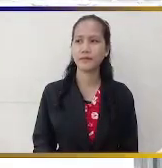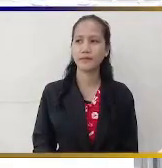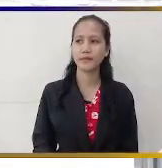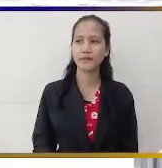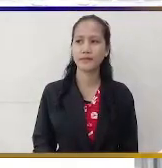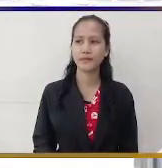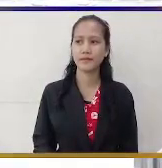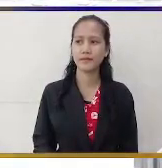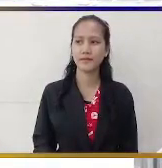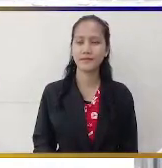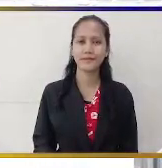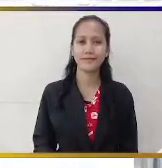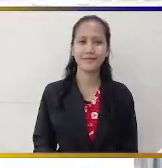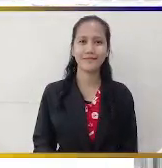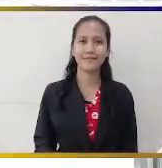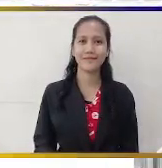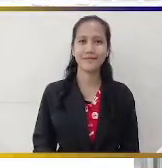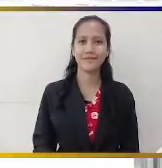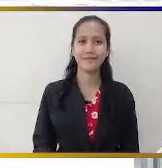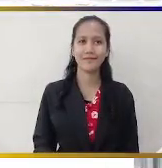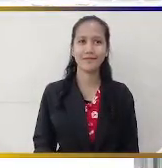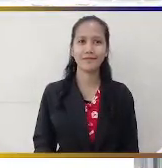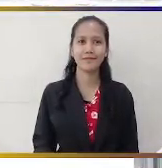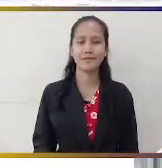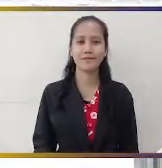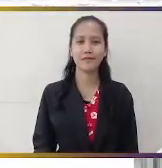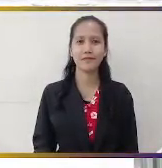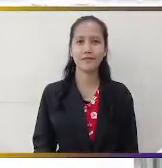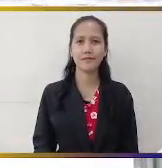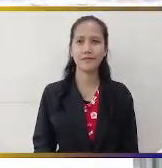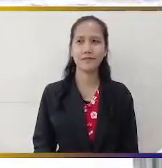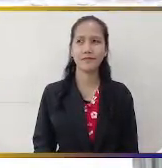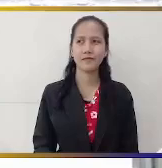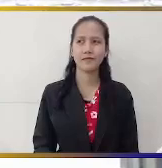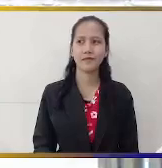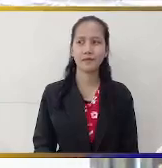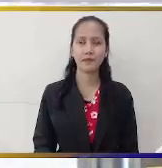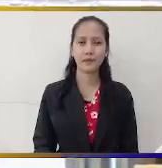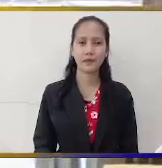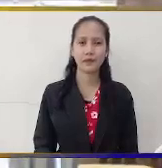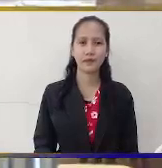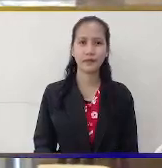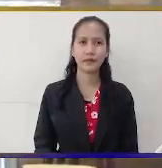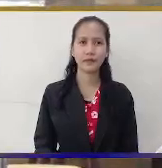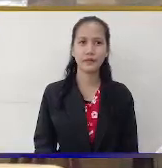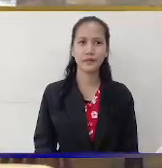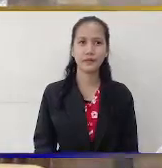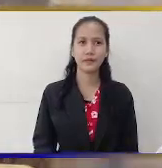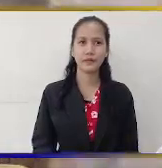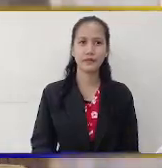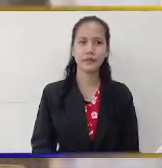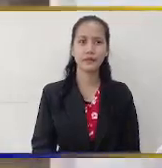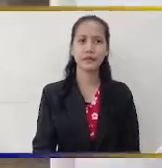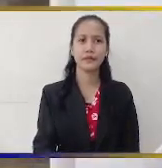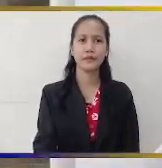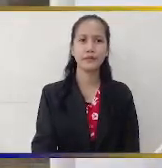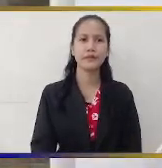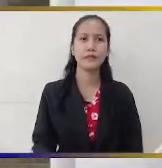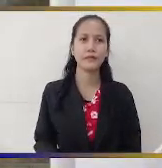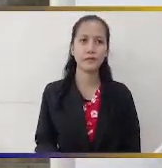nature. Oh, I forgot about nature. That's the way God does it. You take three or four